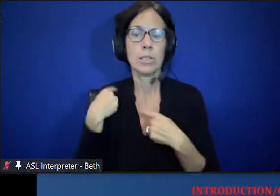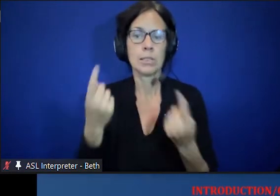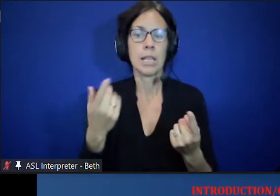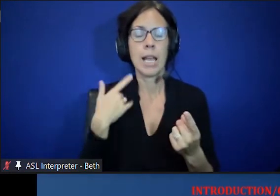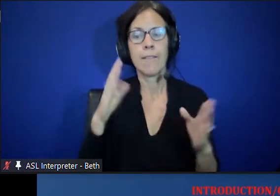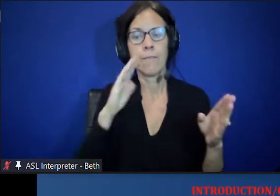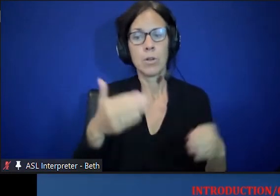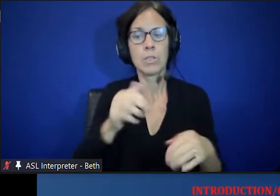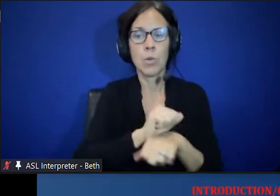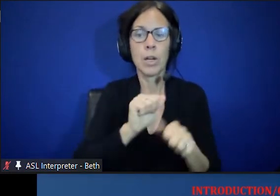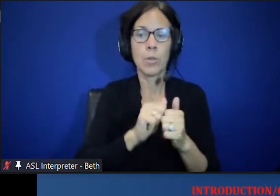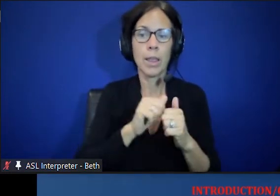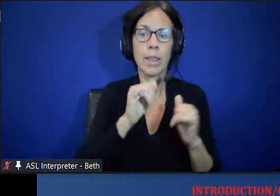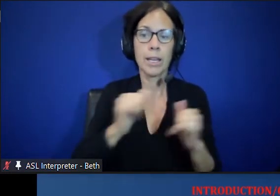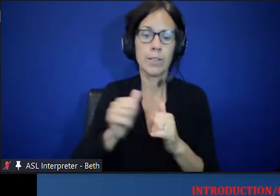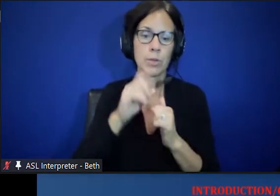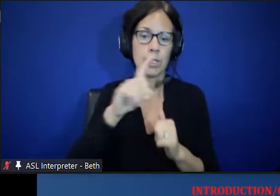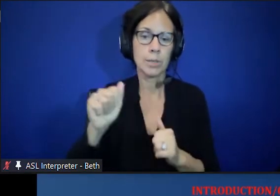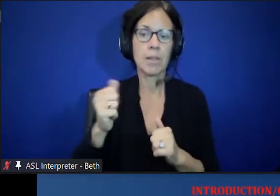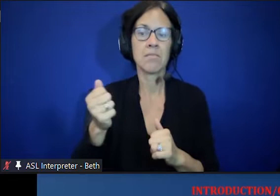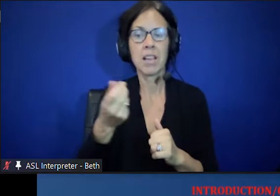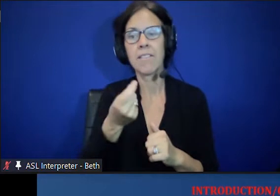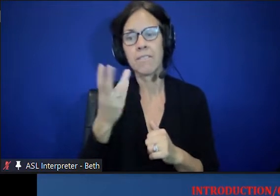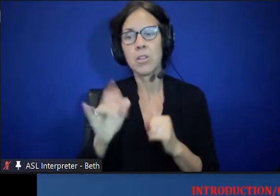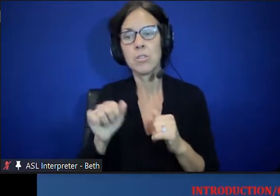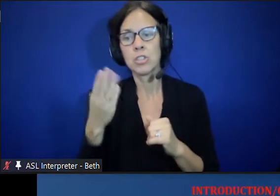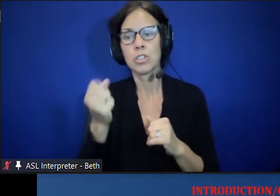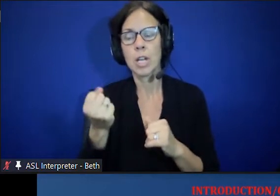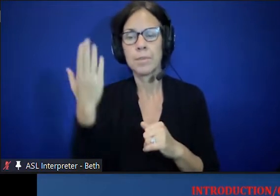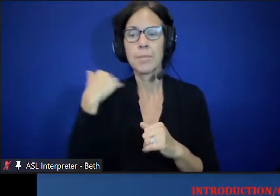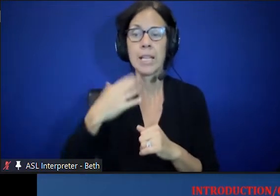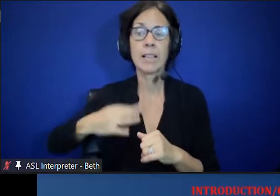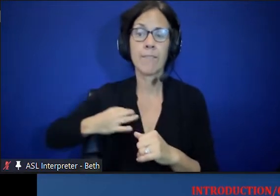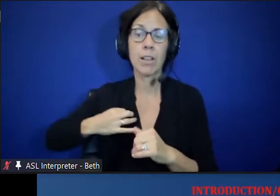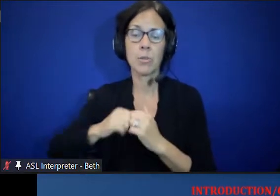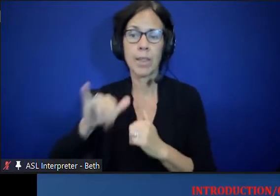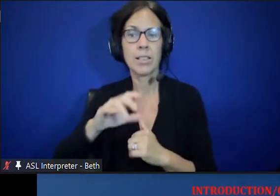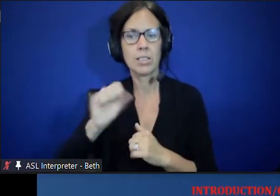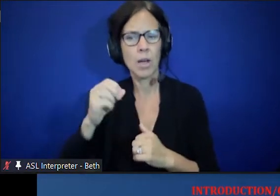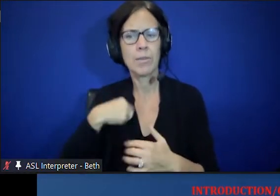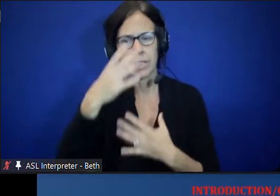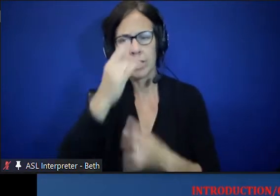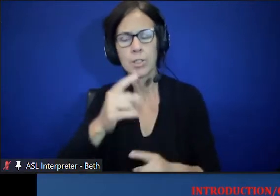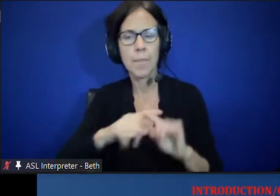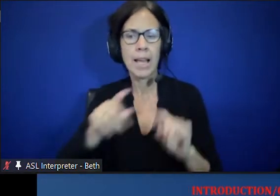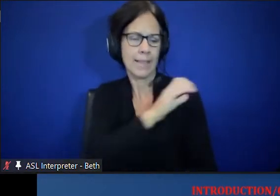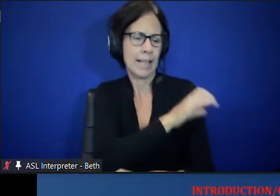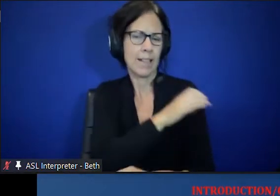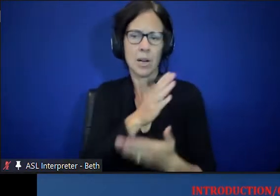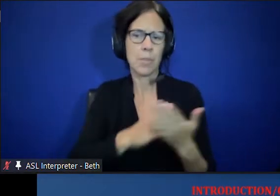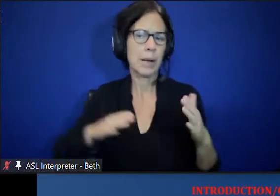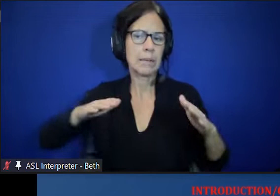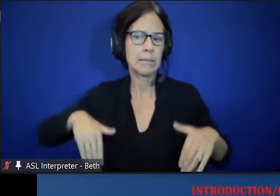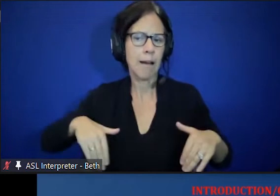disabilities. I've had a few jobs in the past and done a lot of volunteering with it. So I was really interested, but I had not had that clinical side of